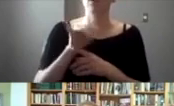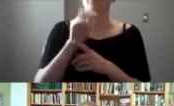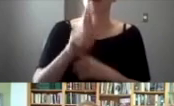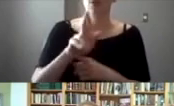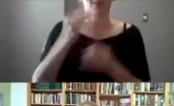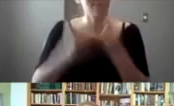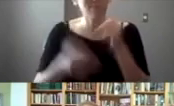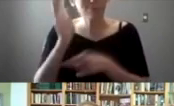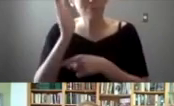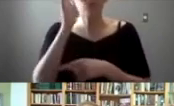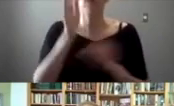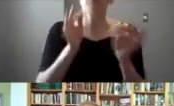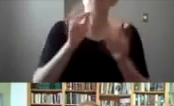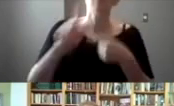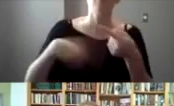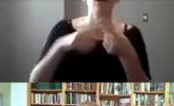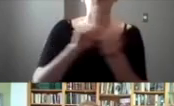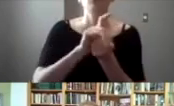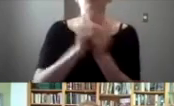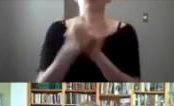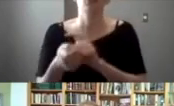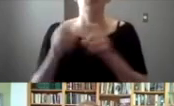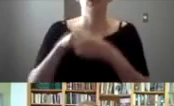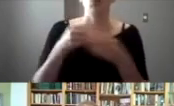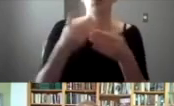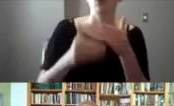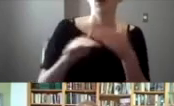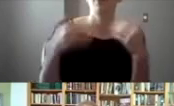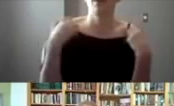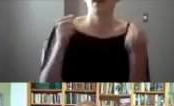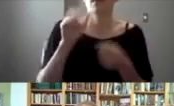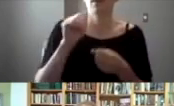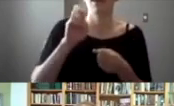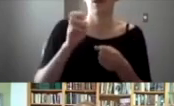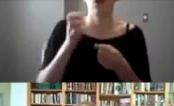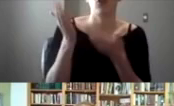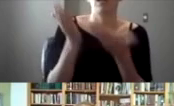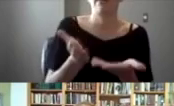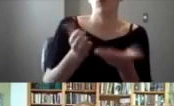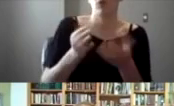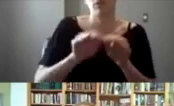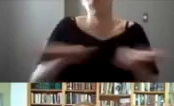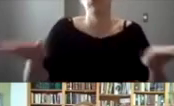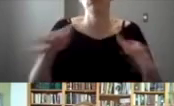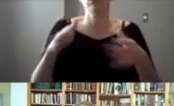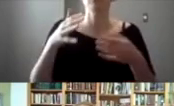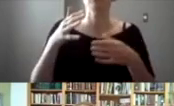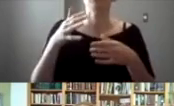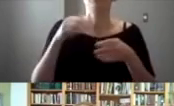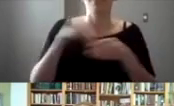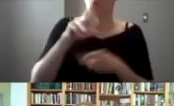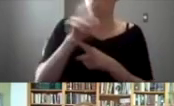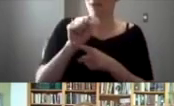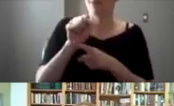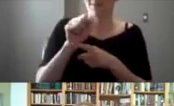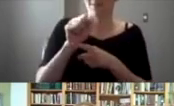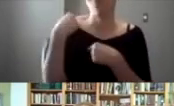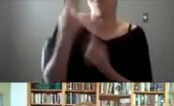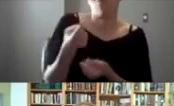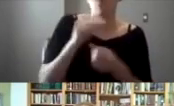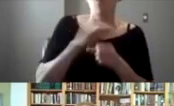changes in reproductive health care delivery in the U.S. in response to the COVID-19 pandemic.